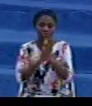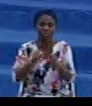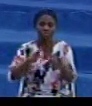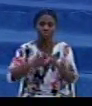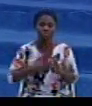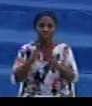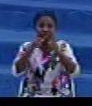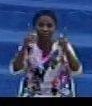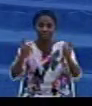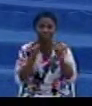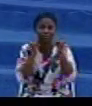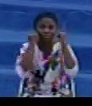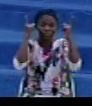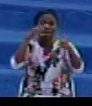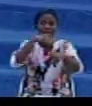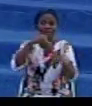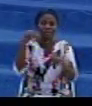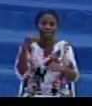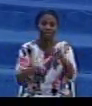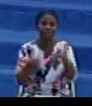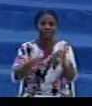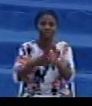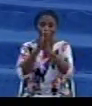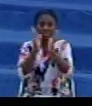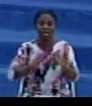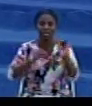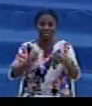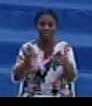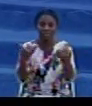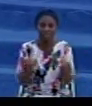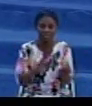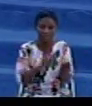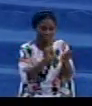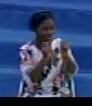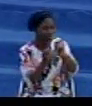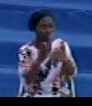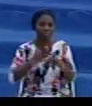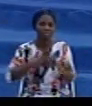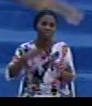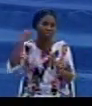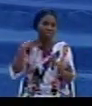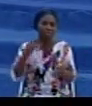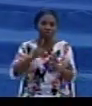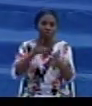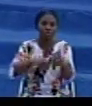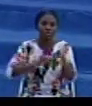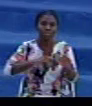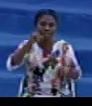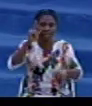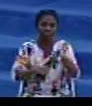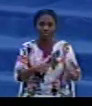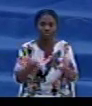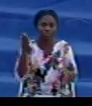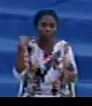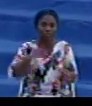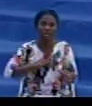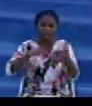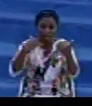this prayer, I can now turn my neck. What I could not do before, I can now do it. Praise